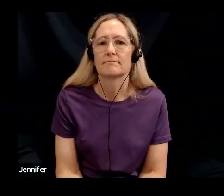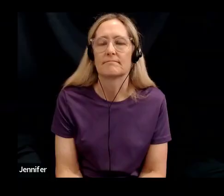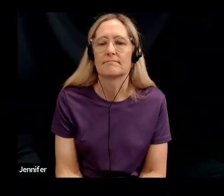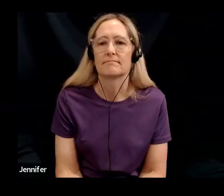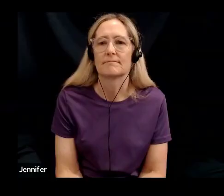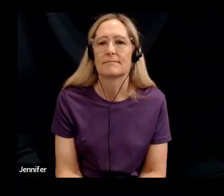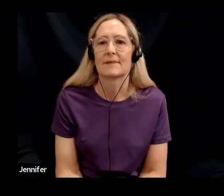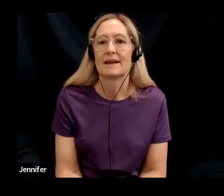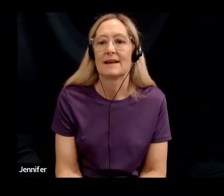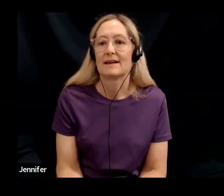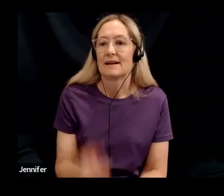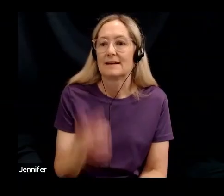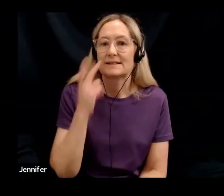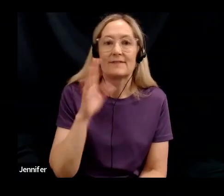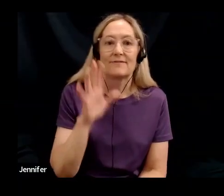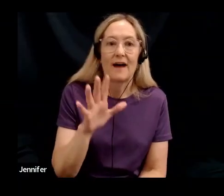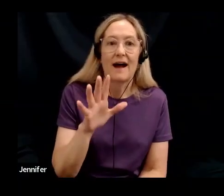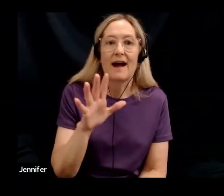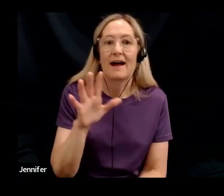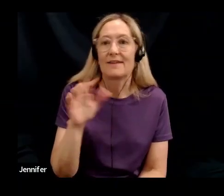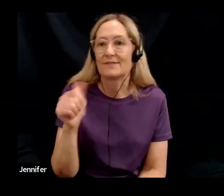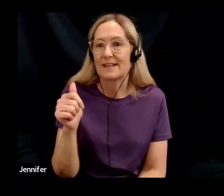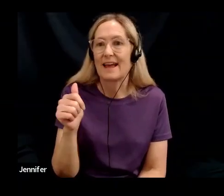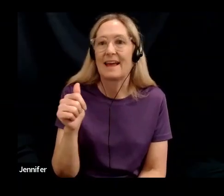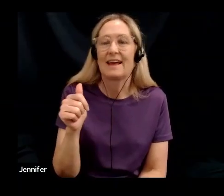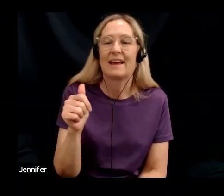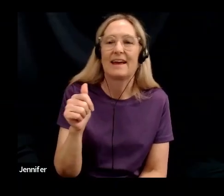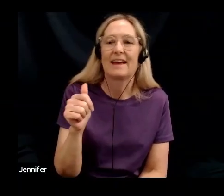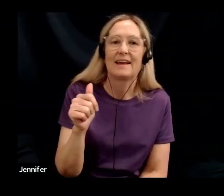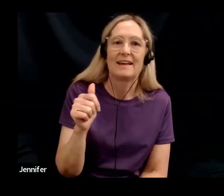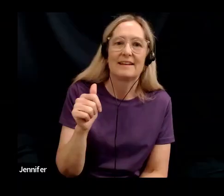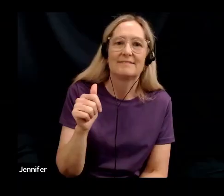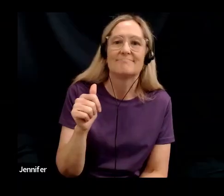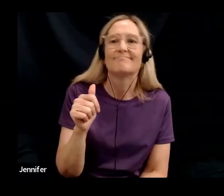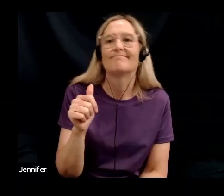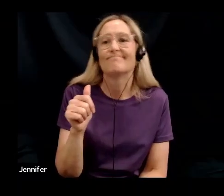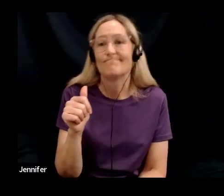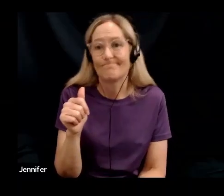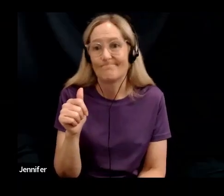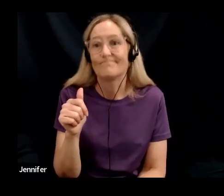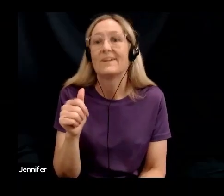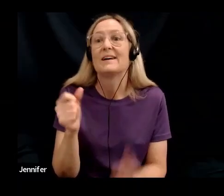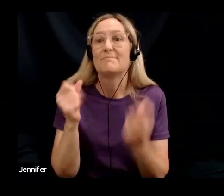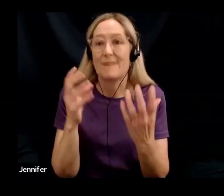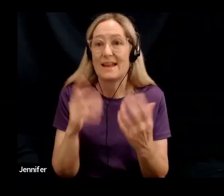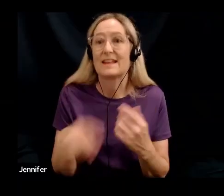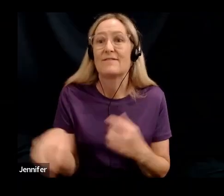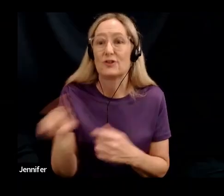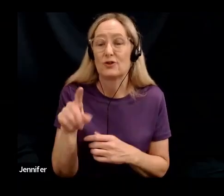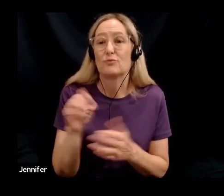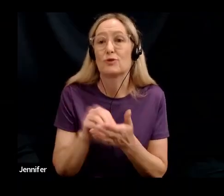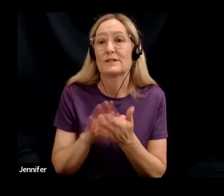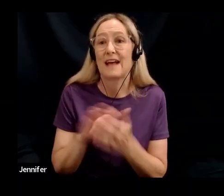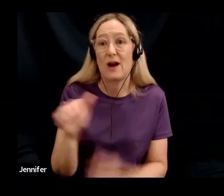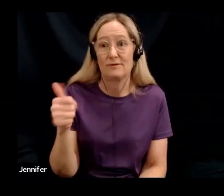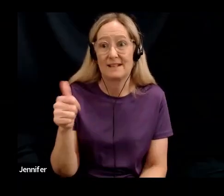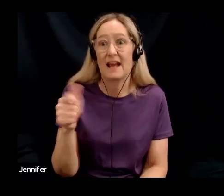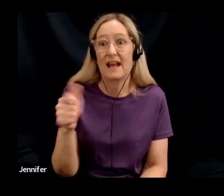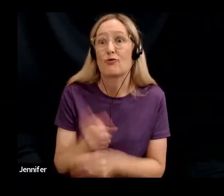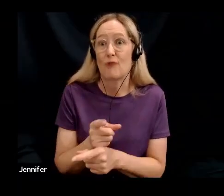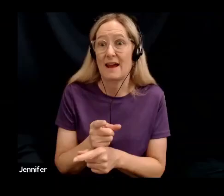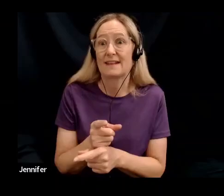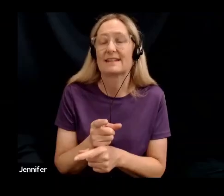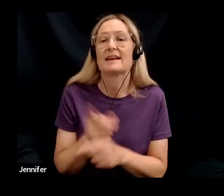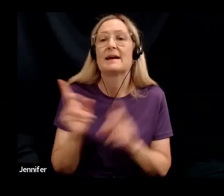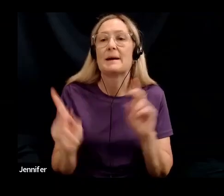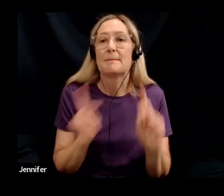I see a lot of 5, 10, 10, 10. Yeah, so a lot of you that put 10 are correct. So